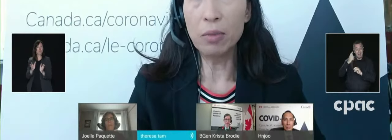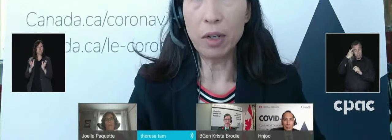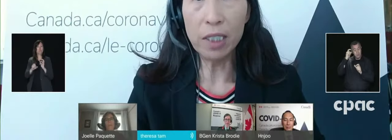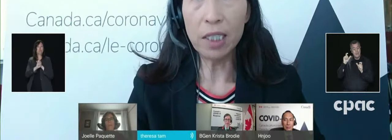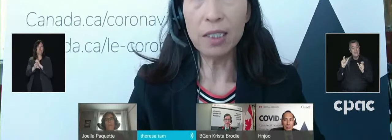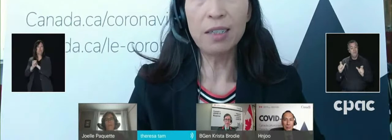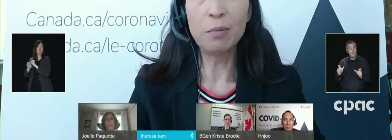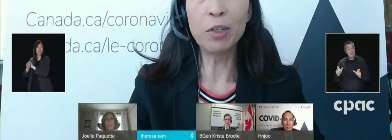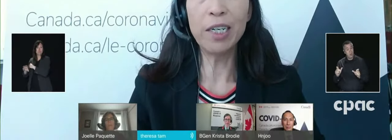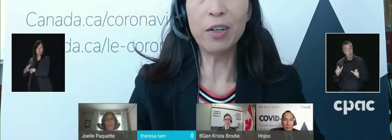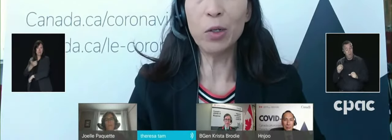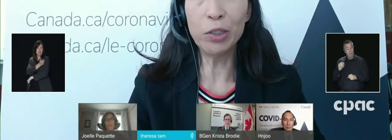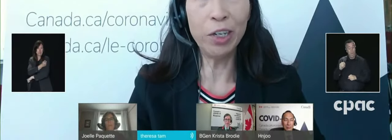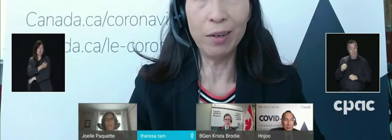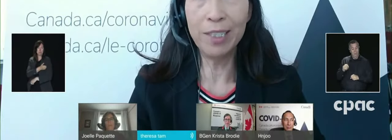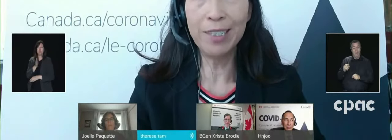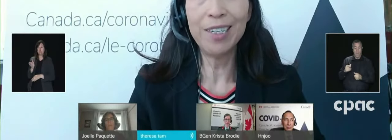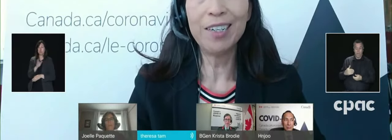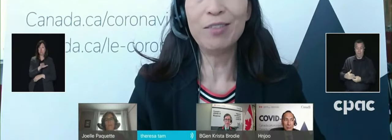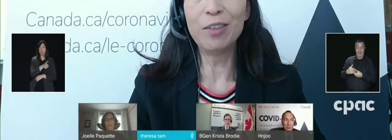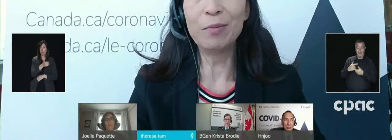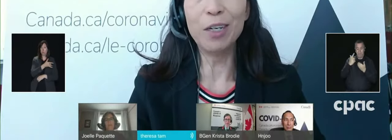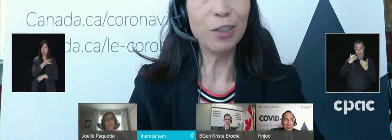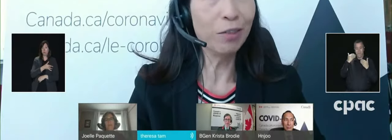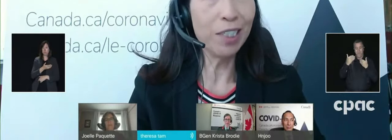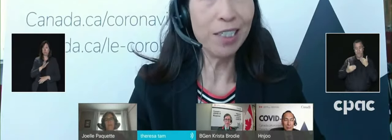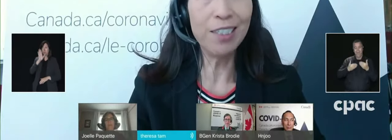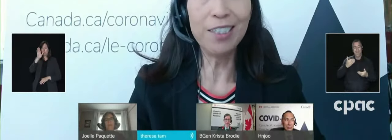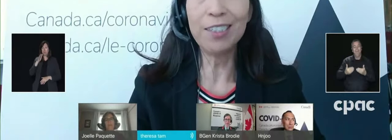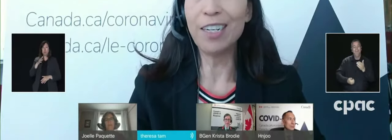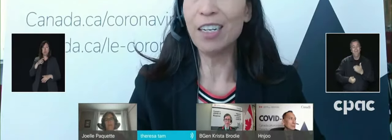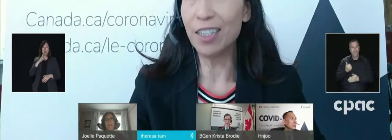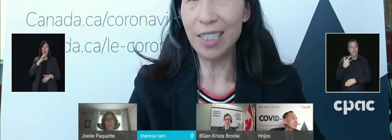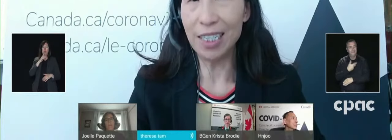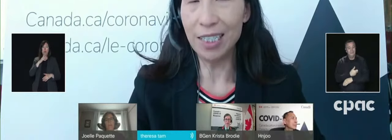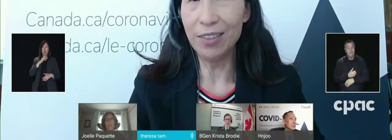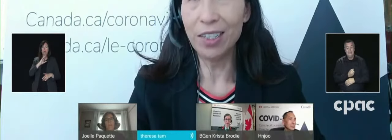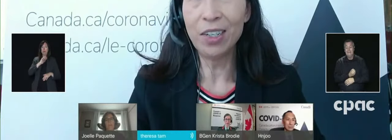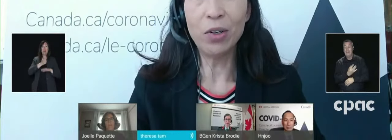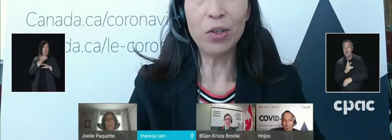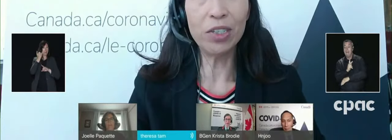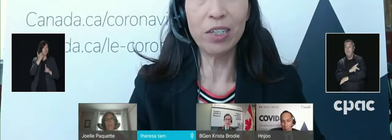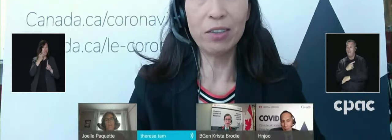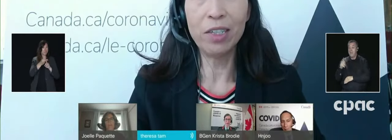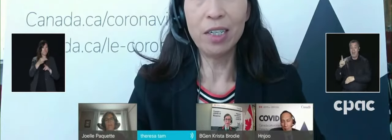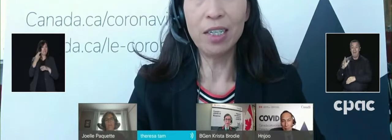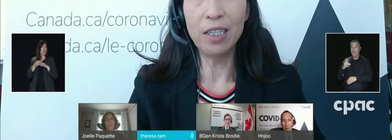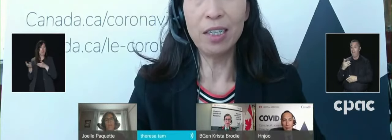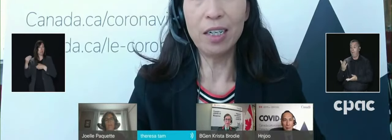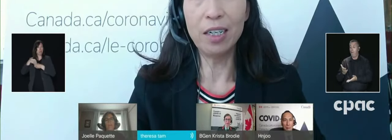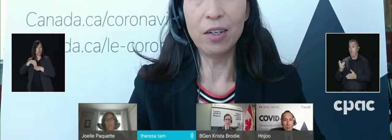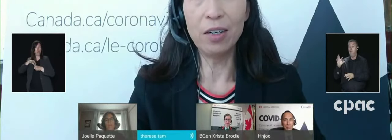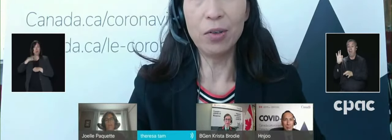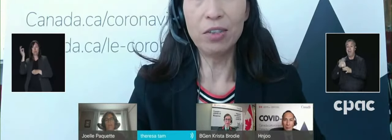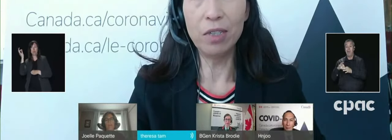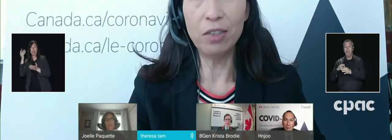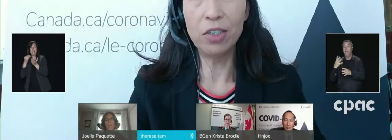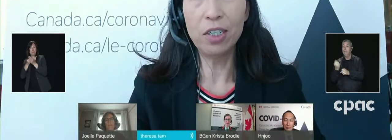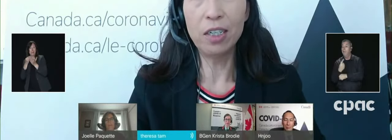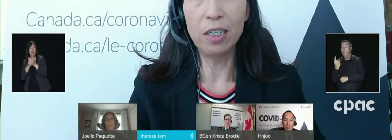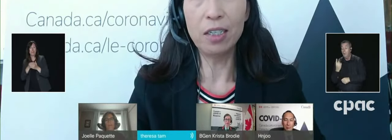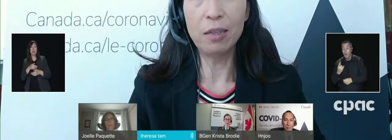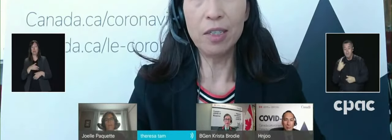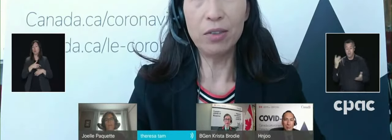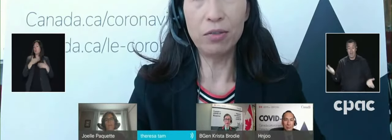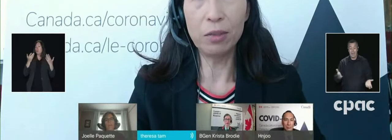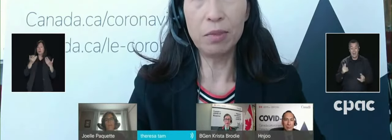also seen provinces pulling out all stops from lotteries to other incentives, also in order to